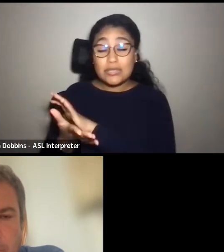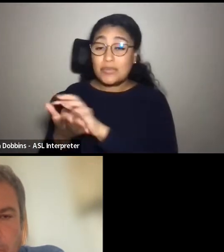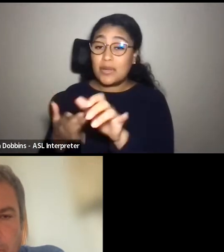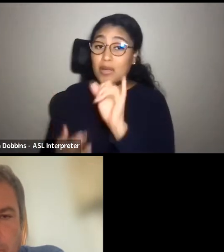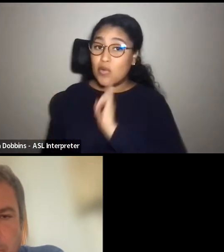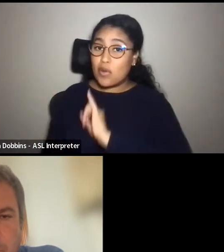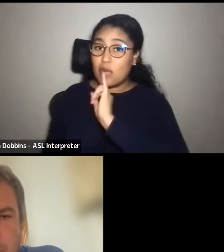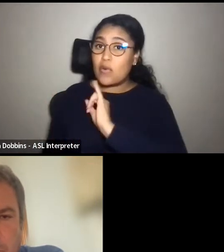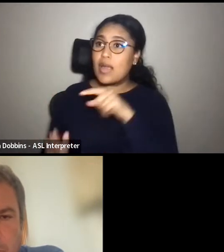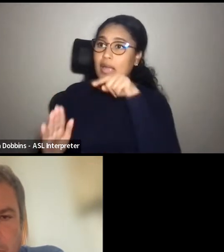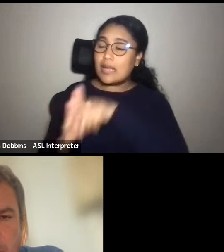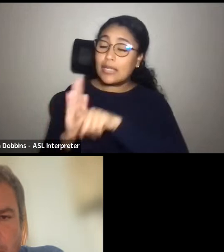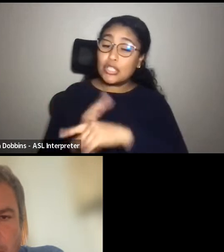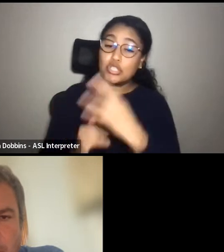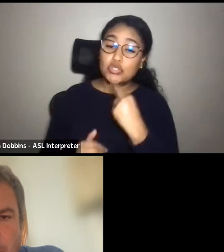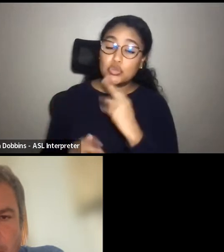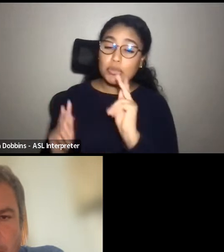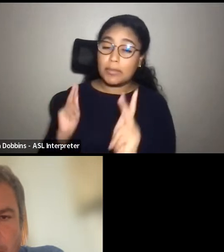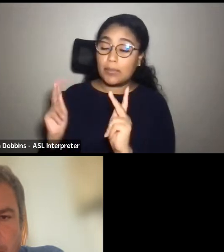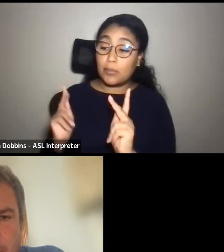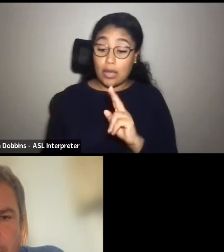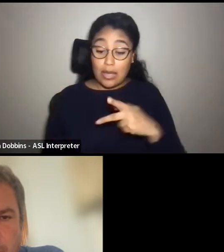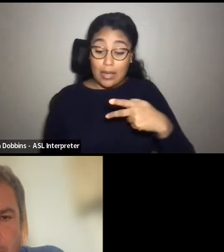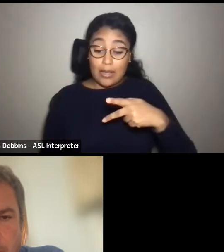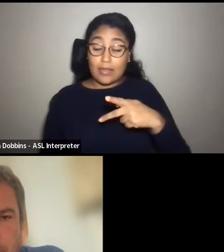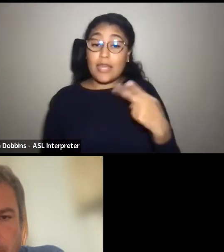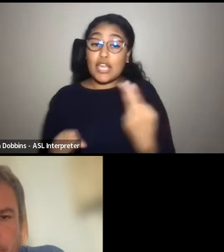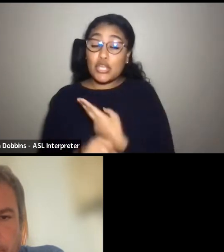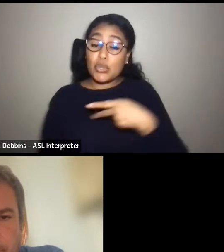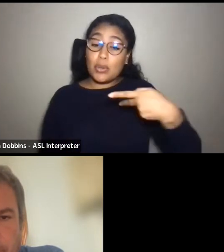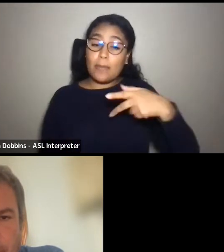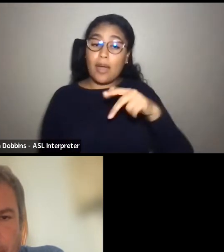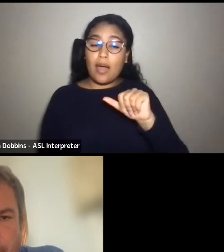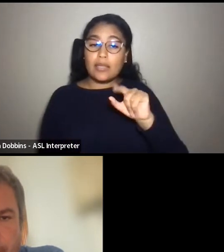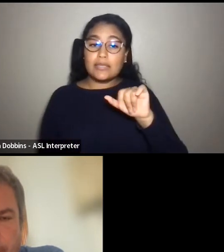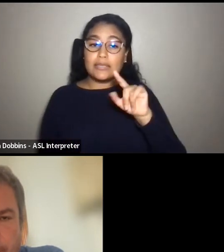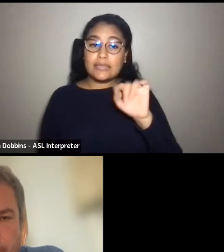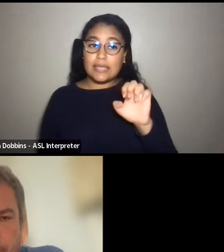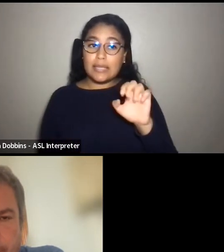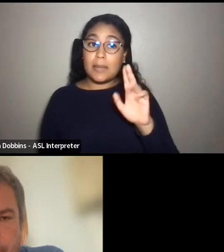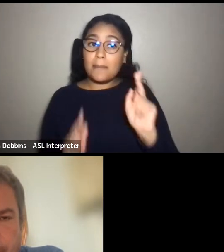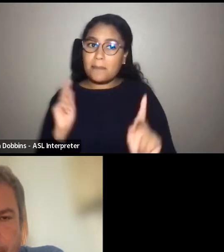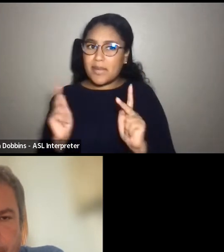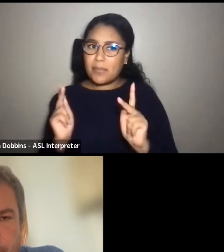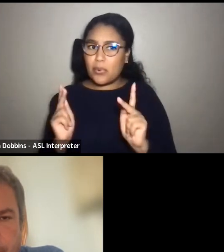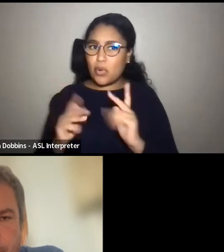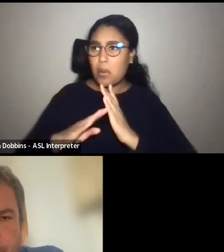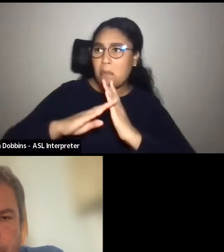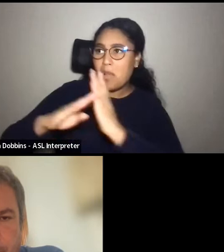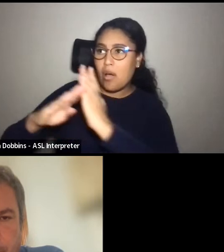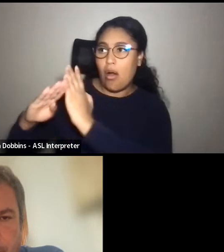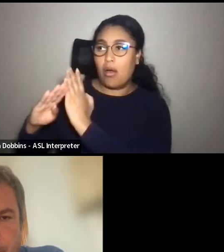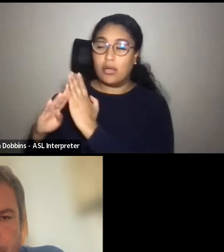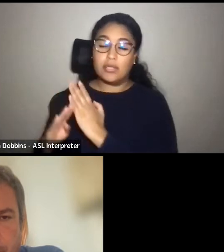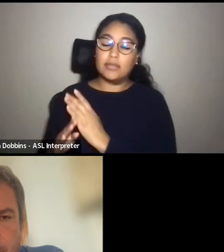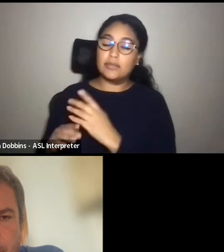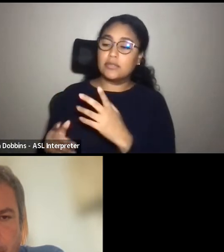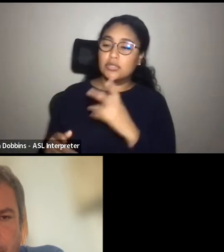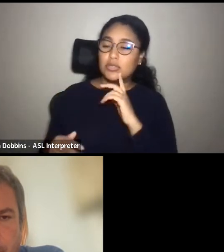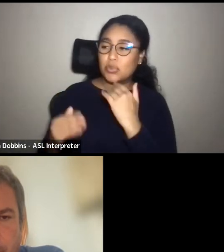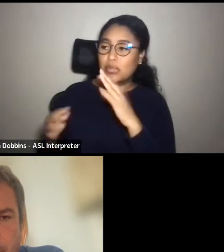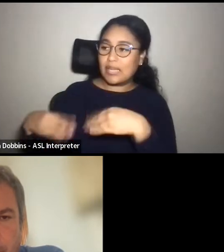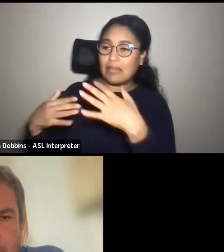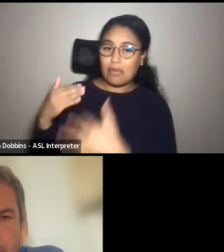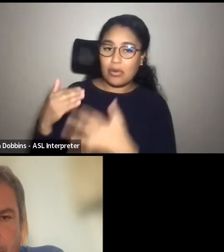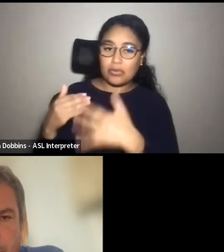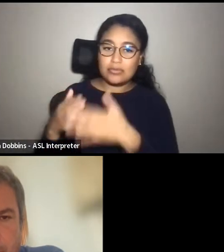murder of the Jewish people. They use Palestinian civilians as human shields. They only offer terror and bloodshed. End